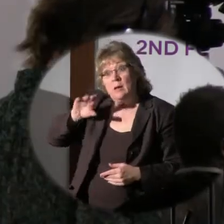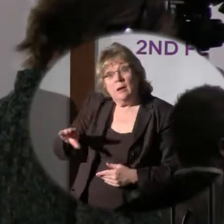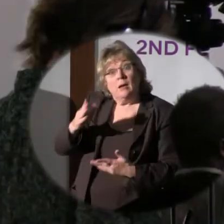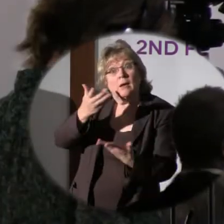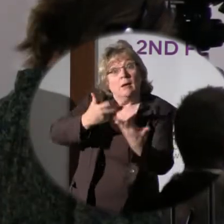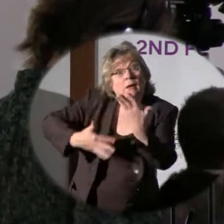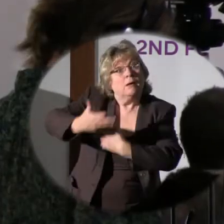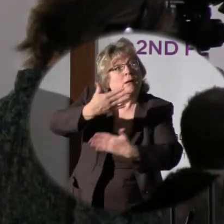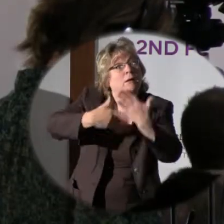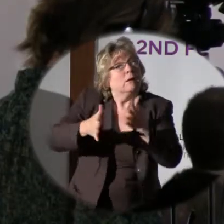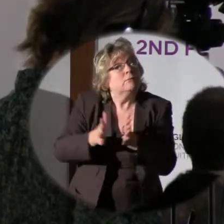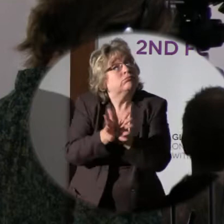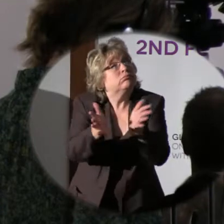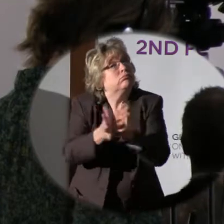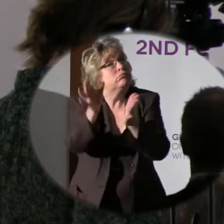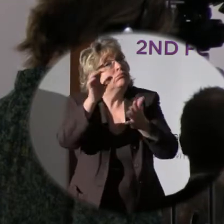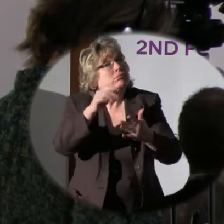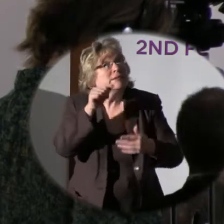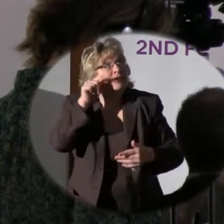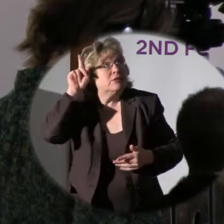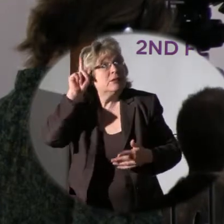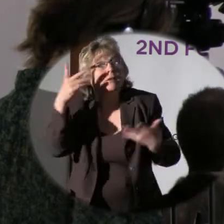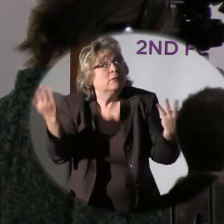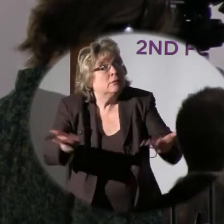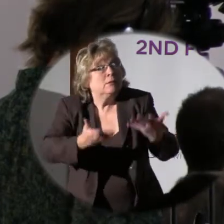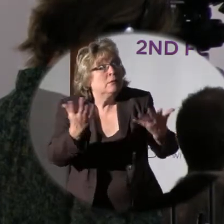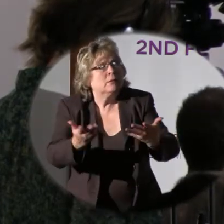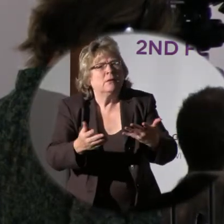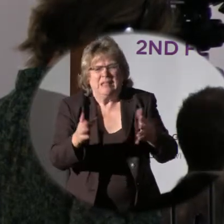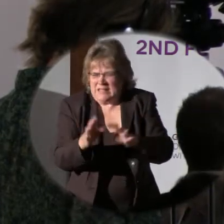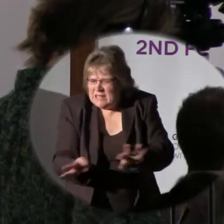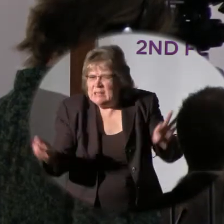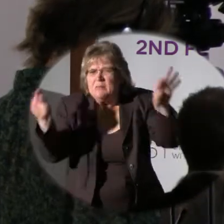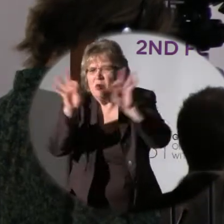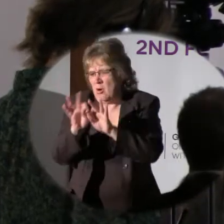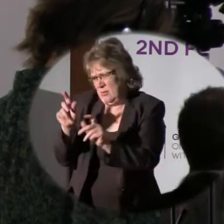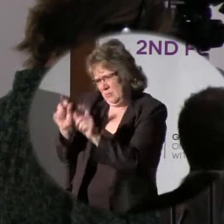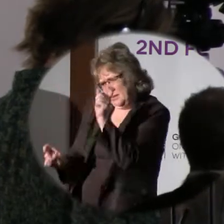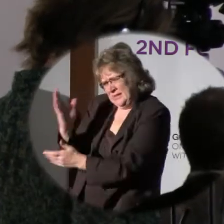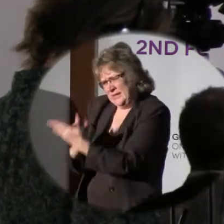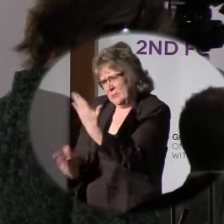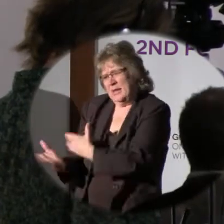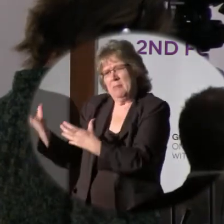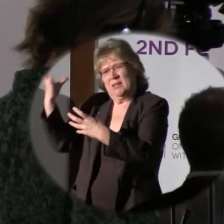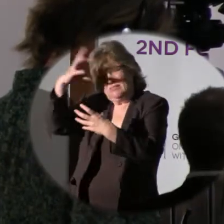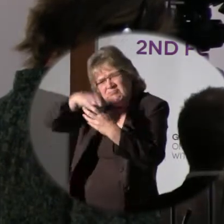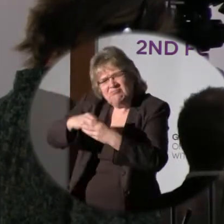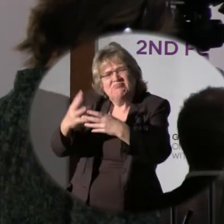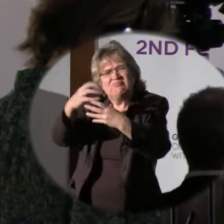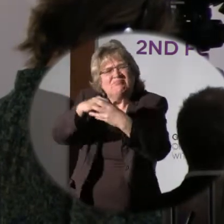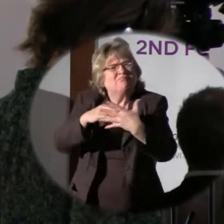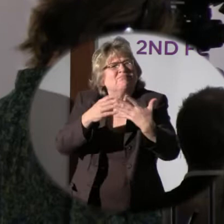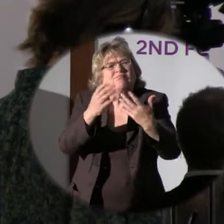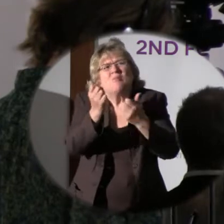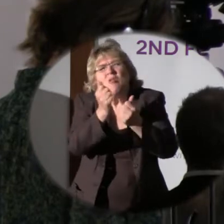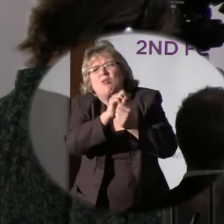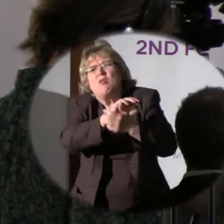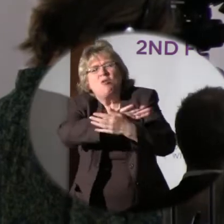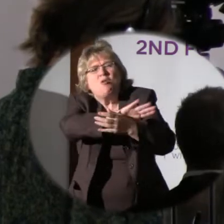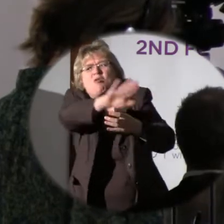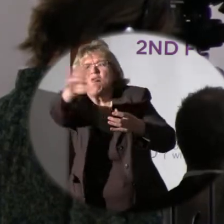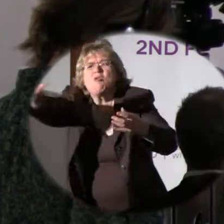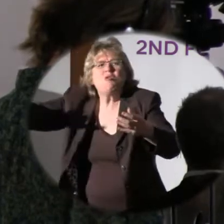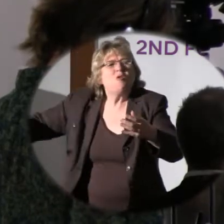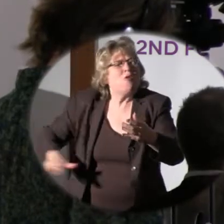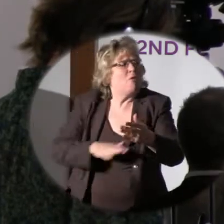2015, and adopted the outcome document titled The Way Forward,